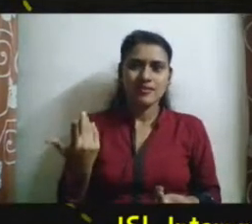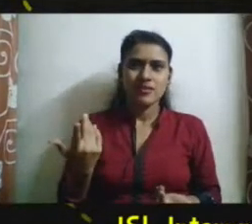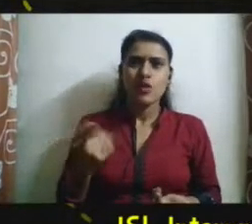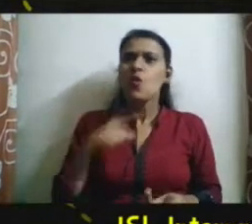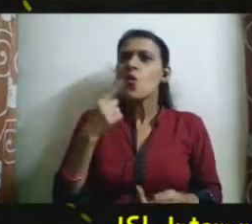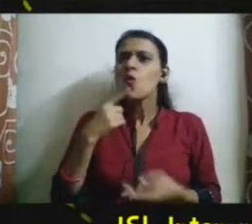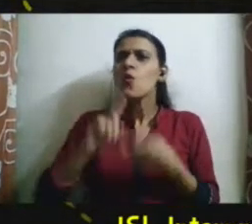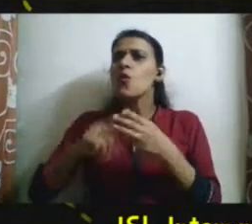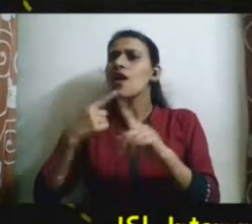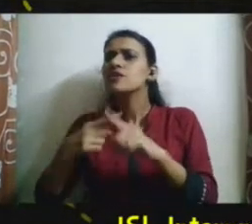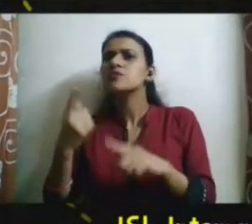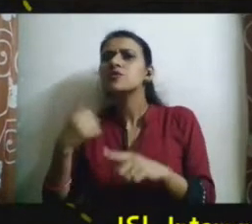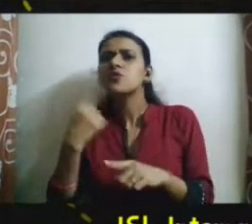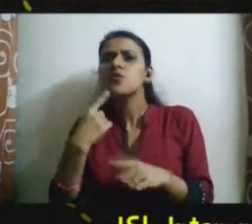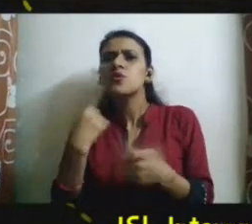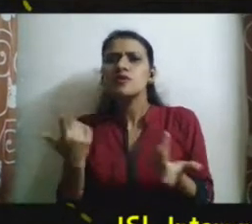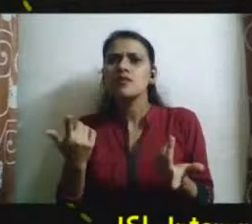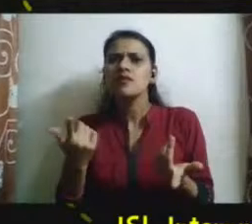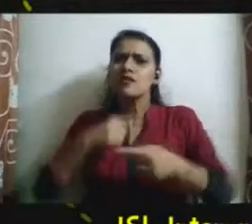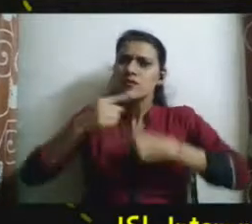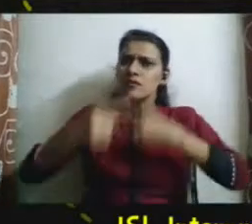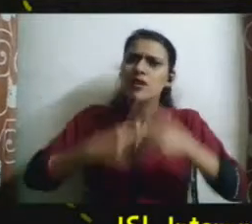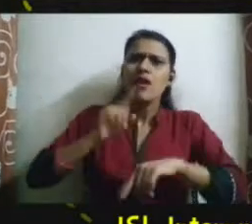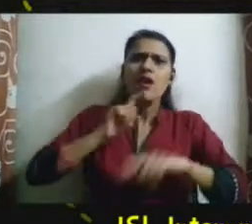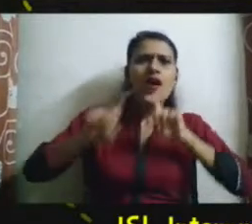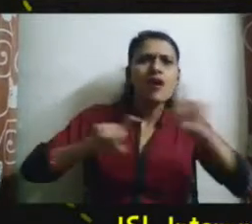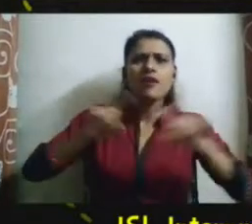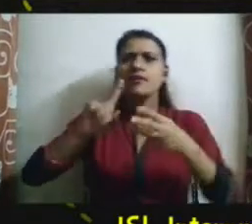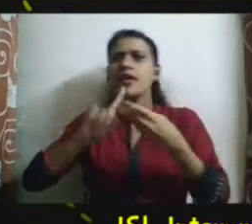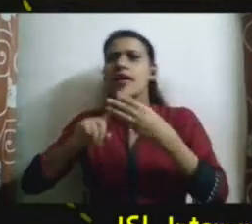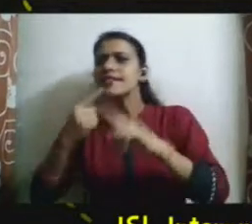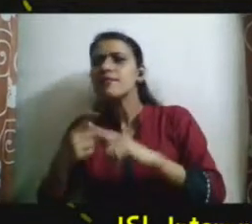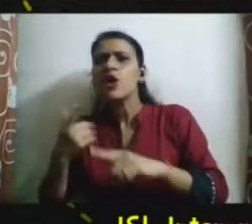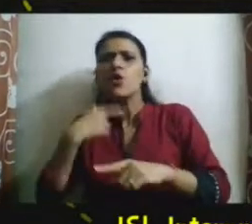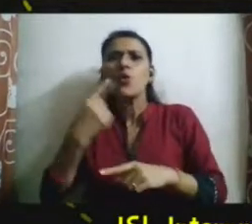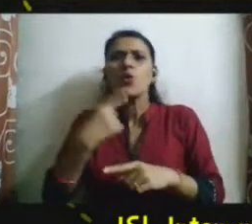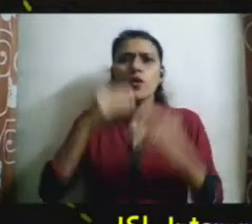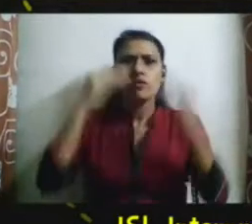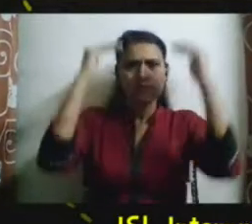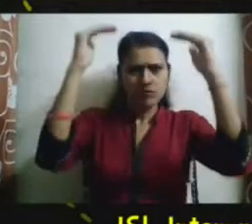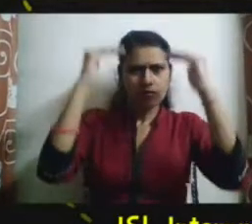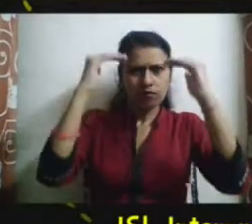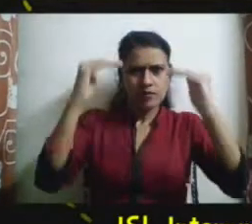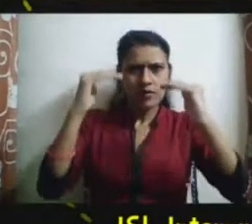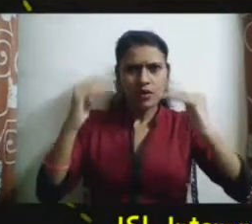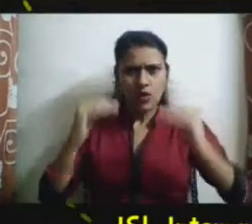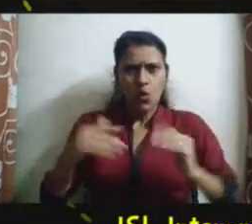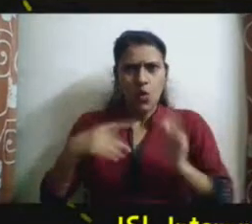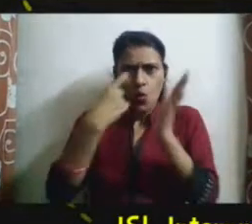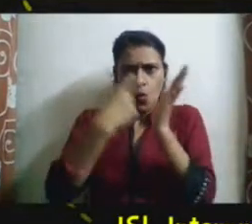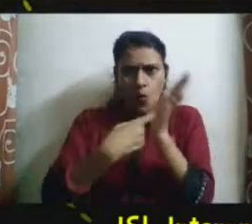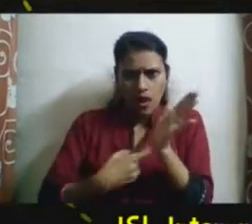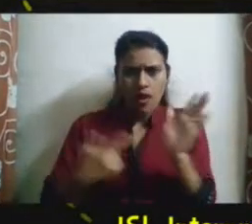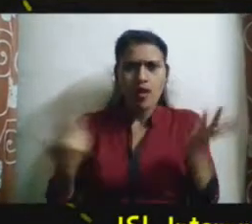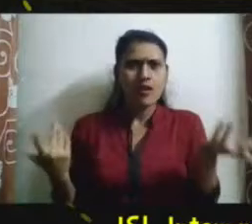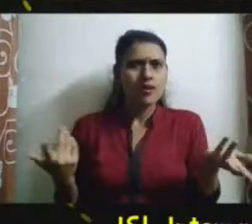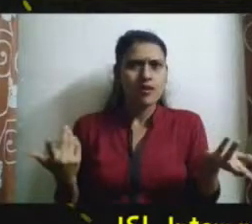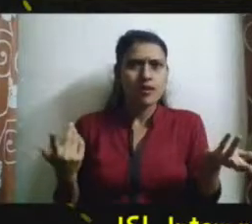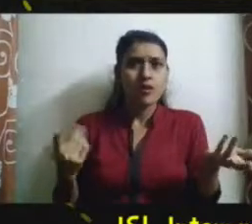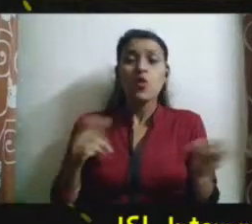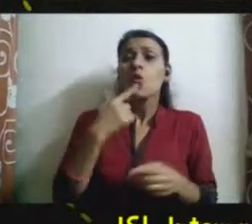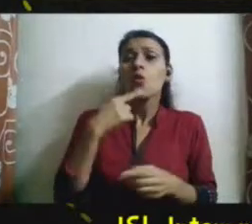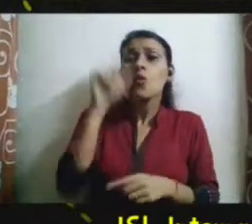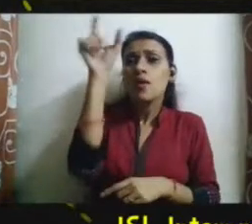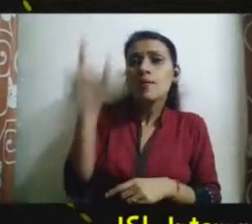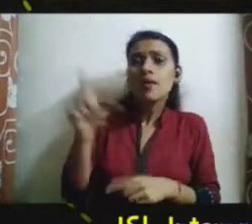expert? We have to continuously keep asking, who is really the expert? Is there a hierarchy, or should there be a hierarchy of who the expert is and who is the person who